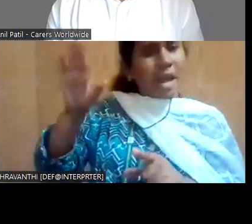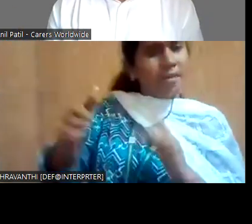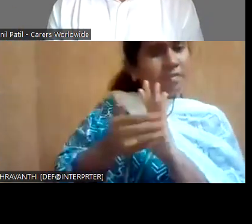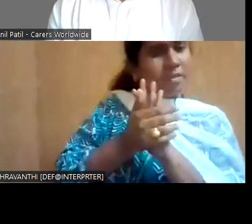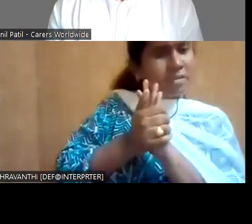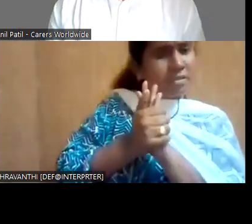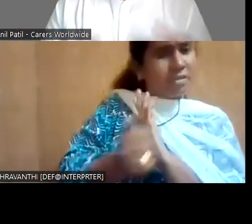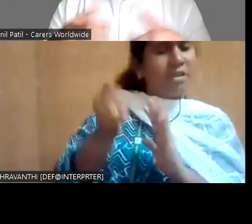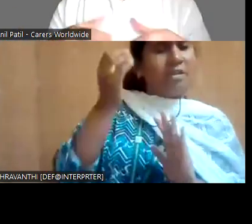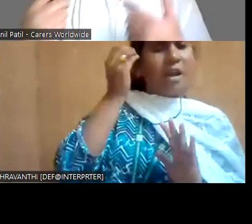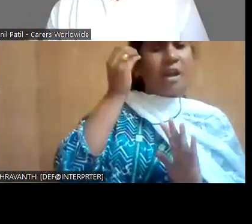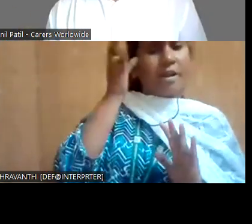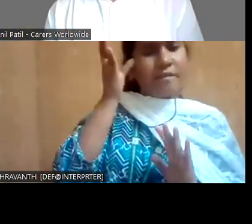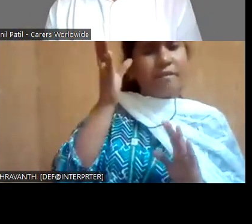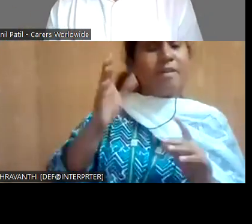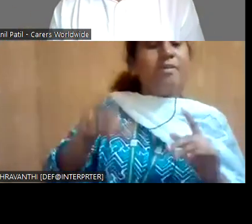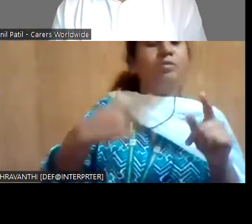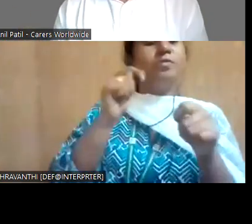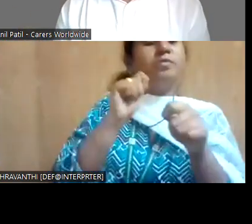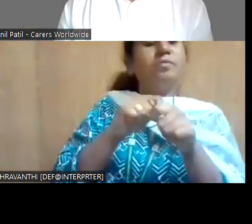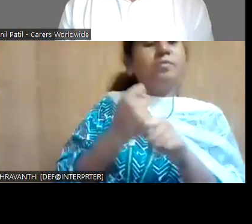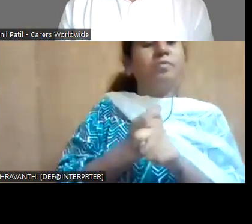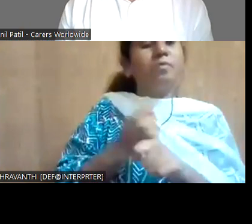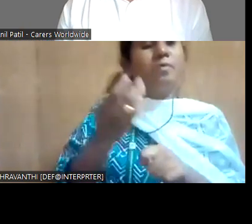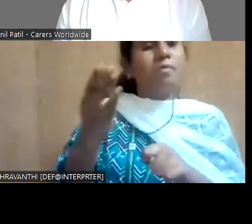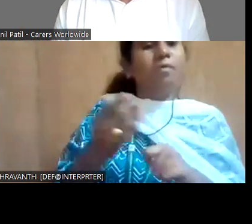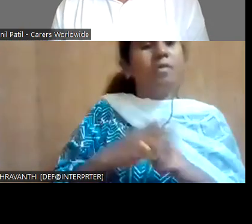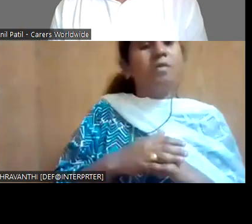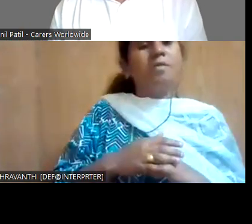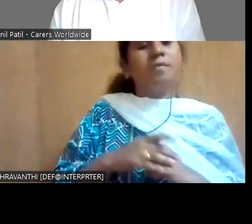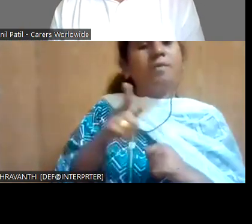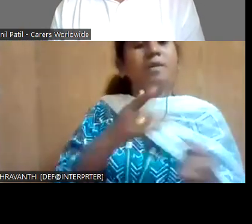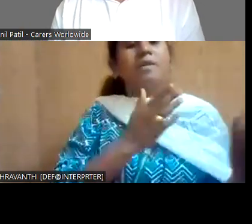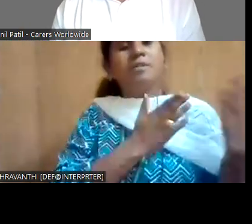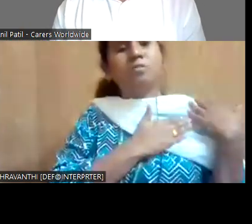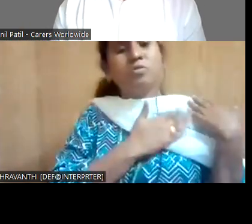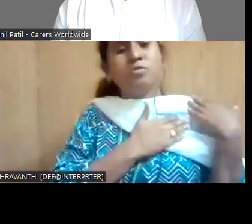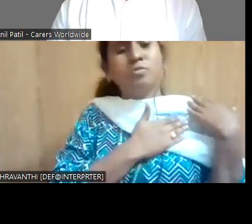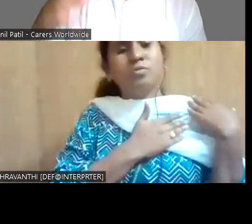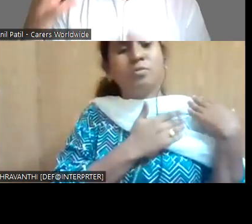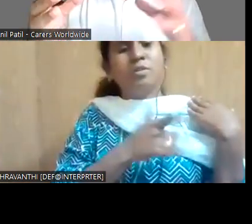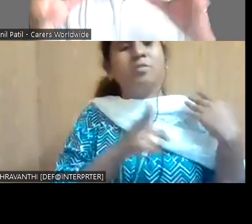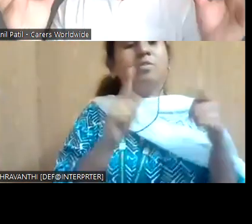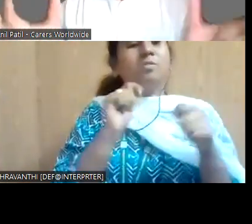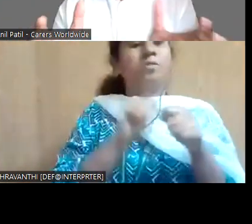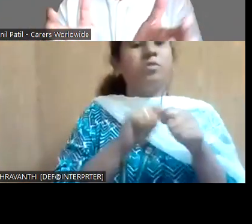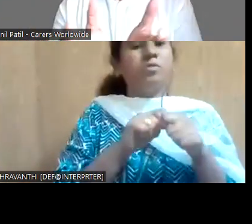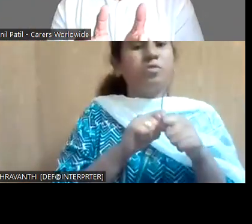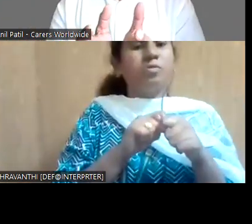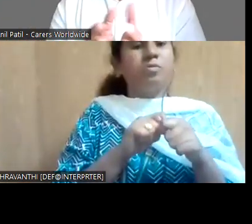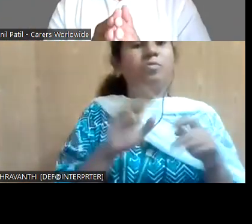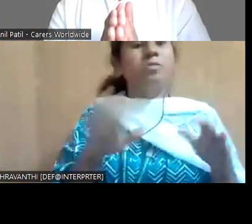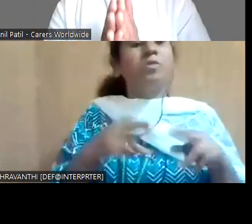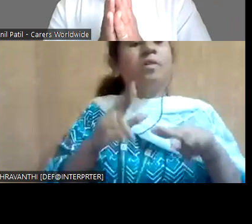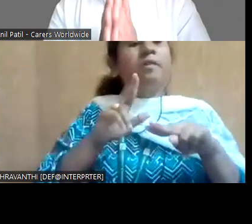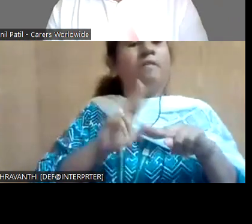were employed, but because of caring responsibility, they have to give up their job. And whatever the financial